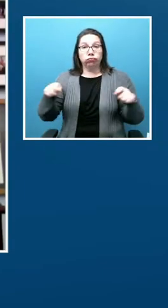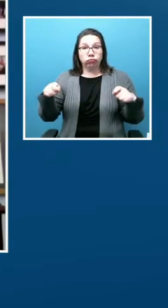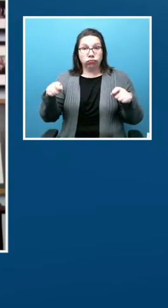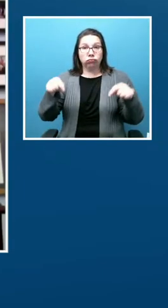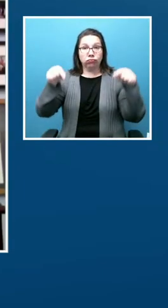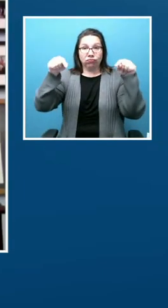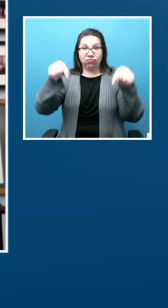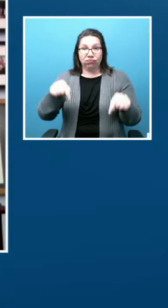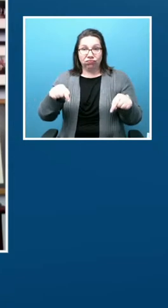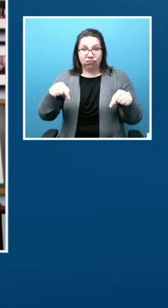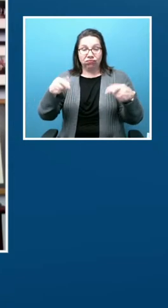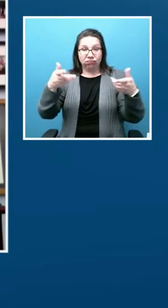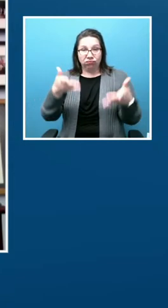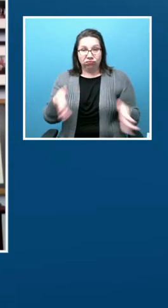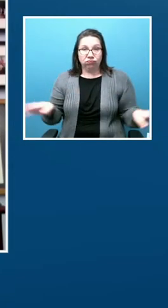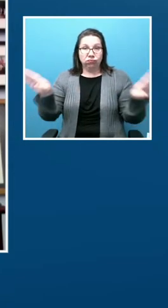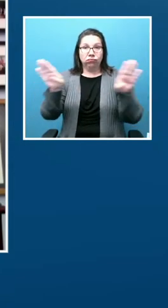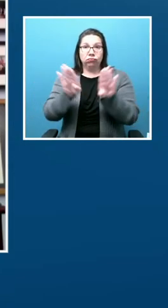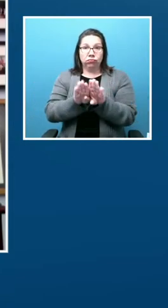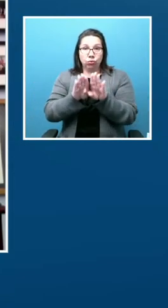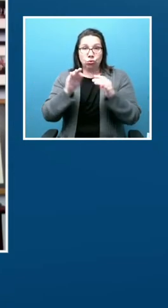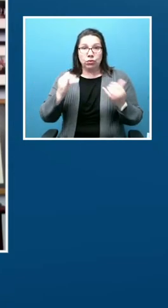our adjournment. Members,